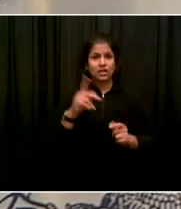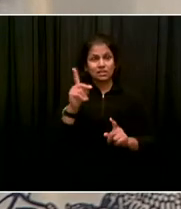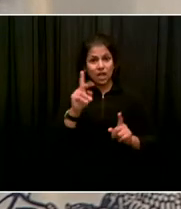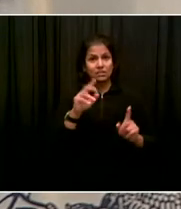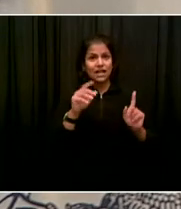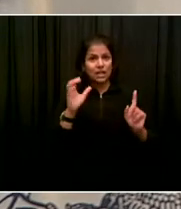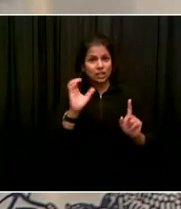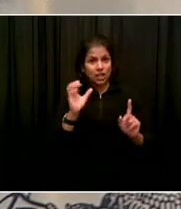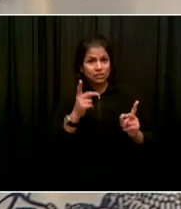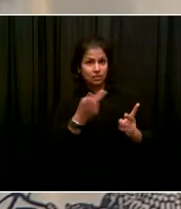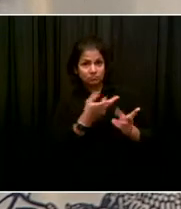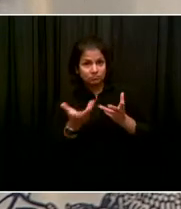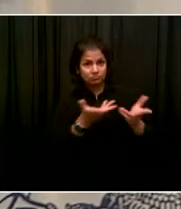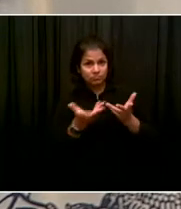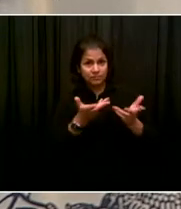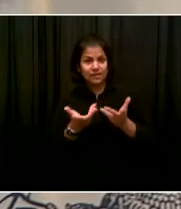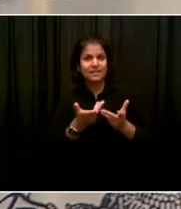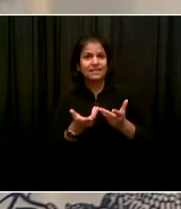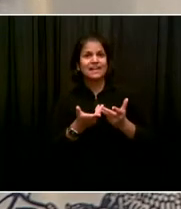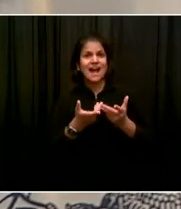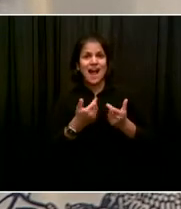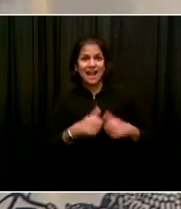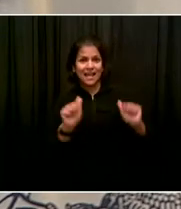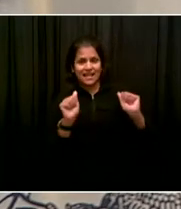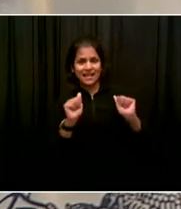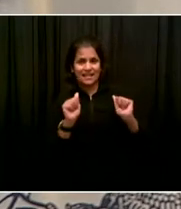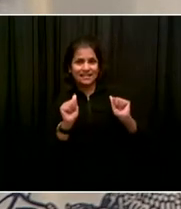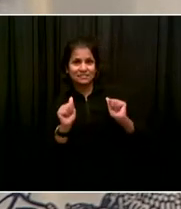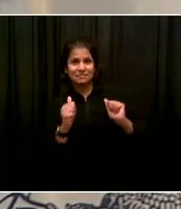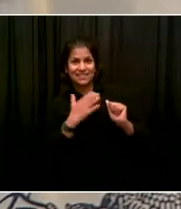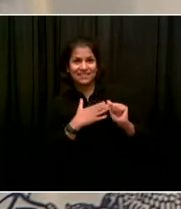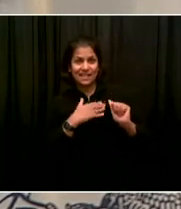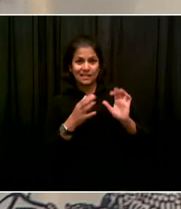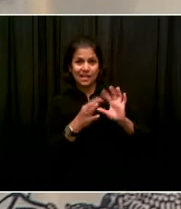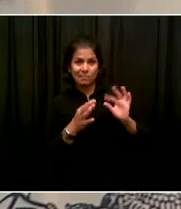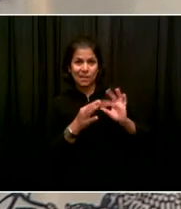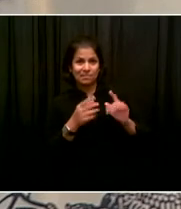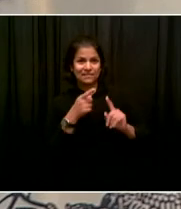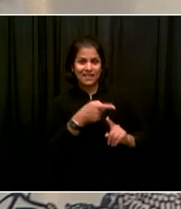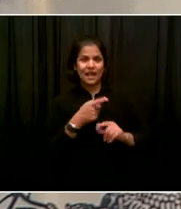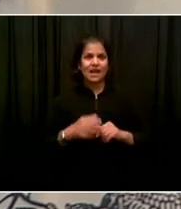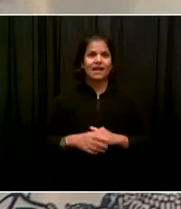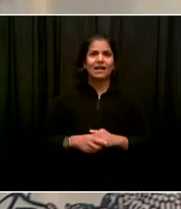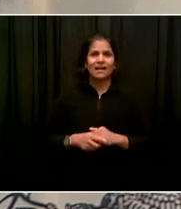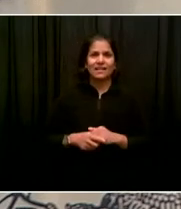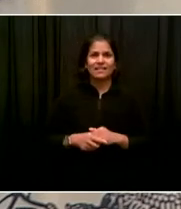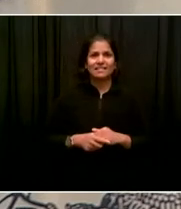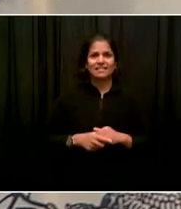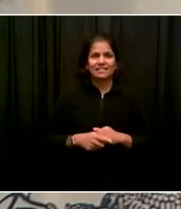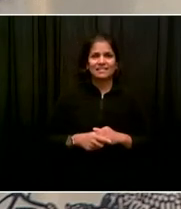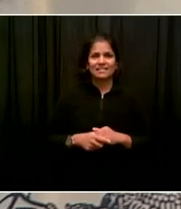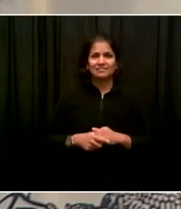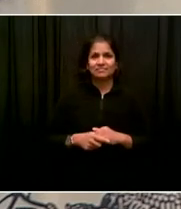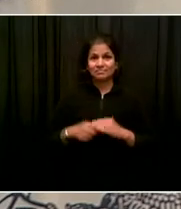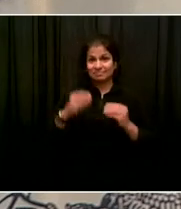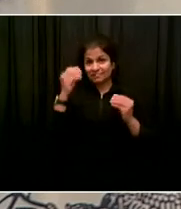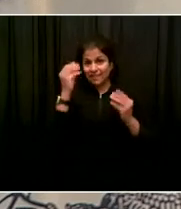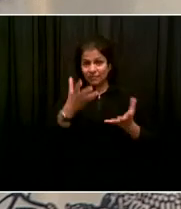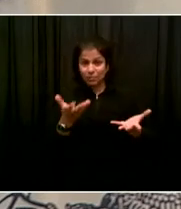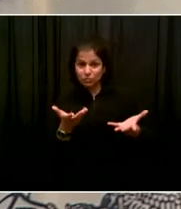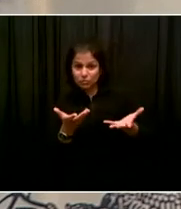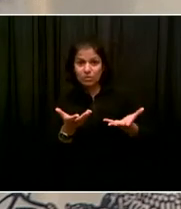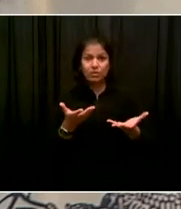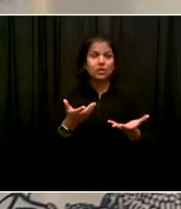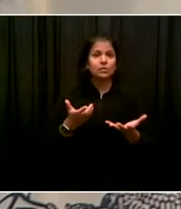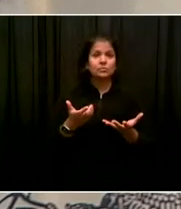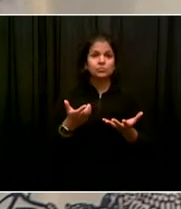join in terms of how much and how clear the information we're putting out is and any